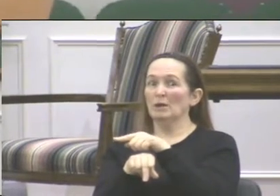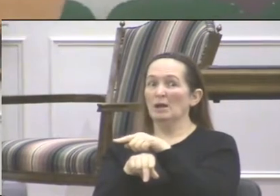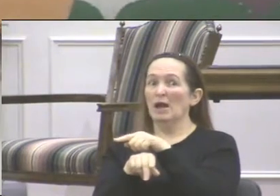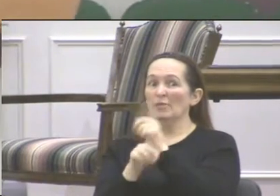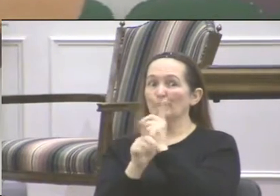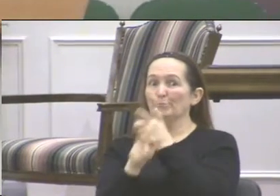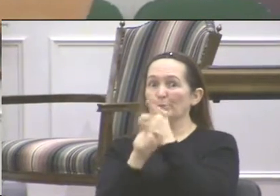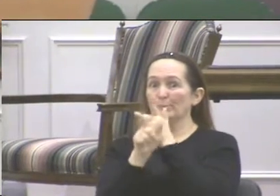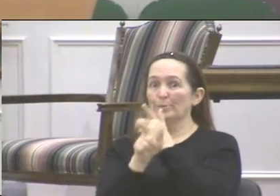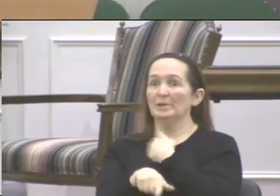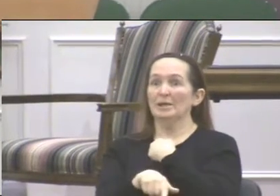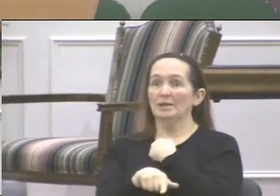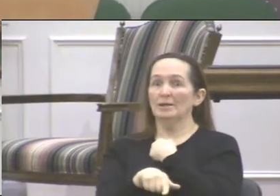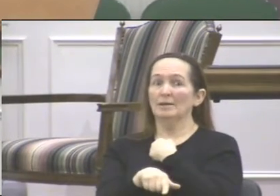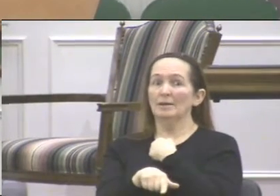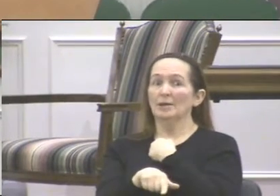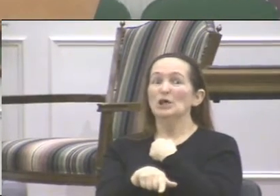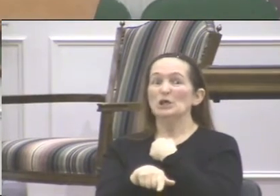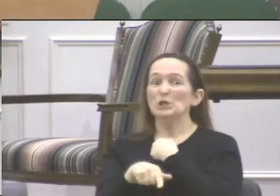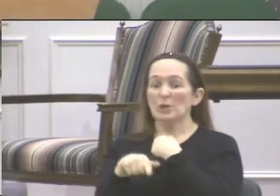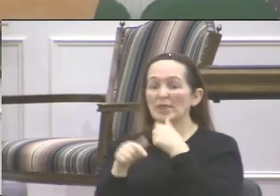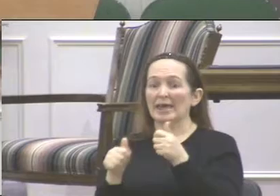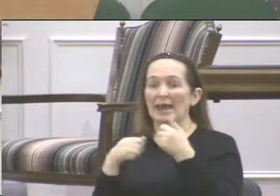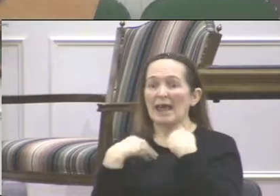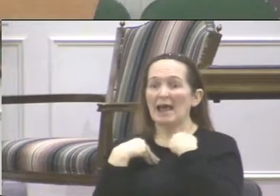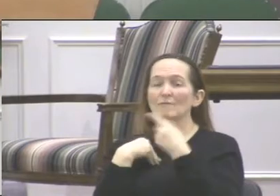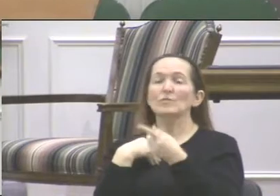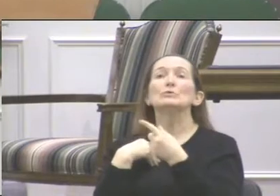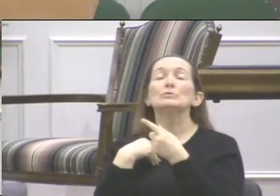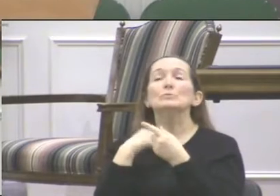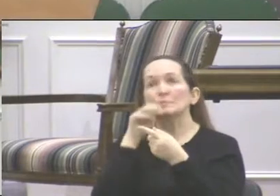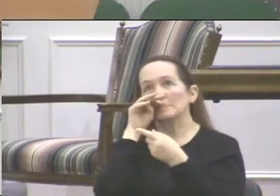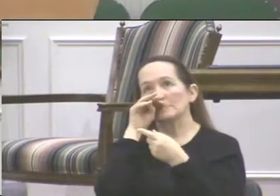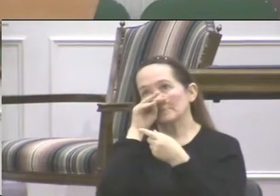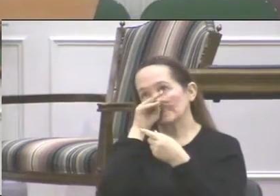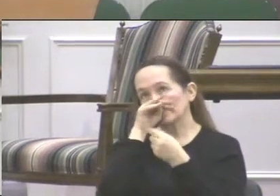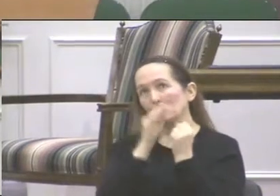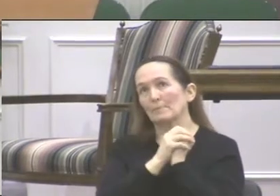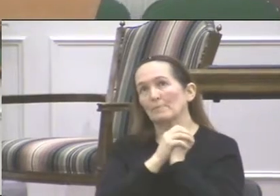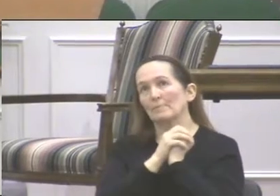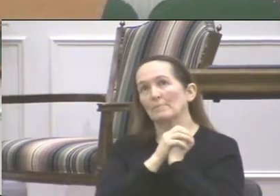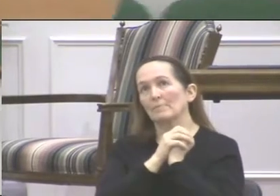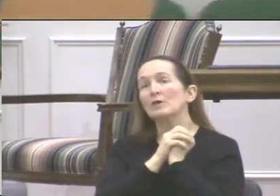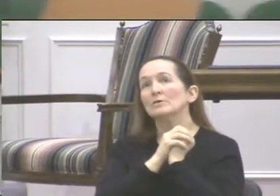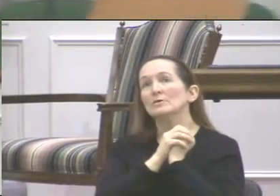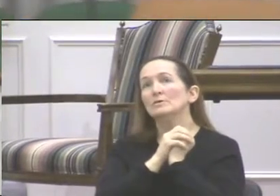going to shoot me just so they can have you. So here's the deal.